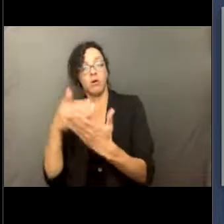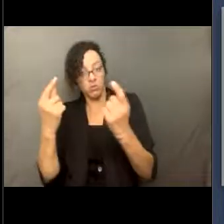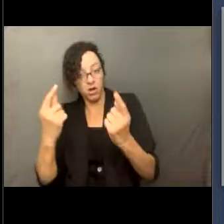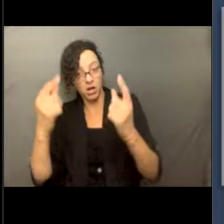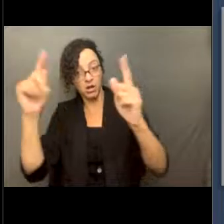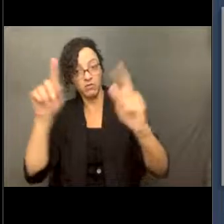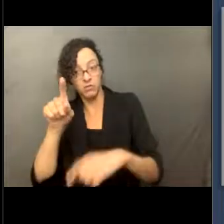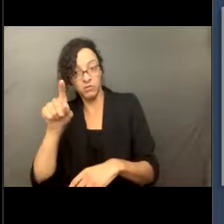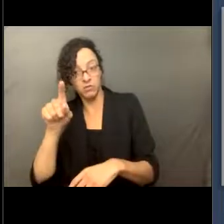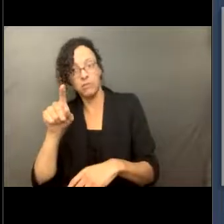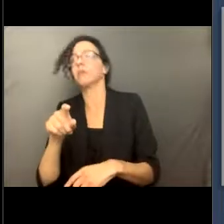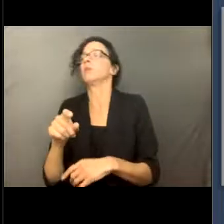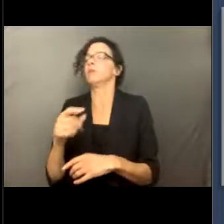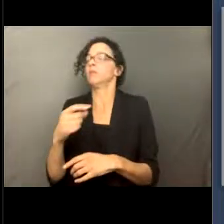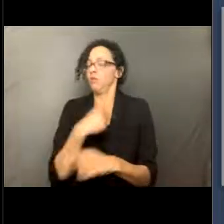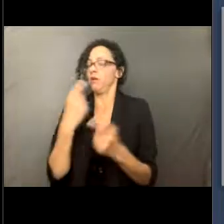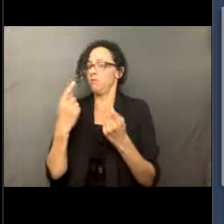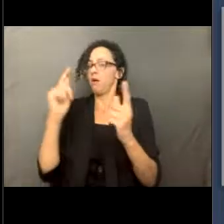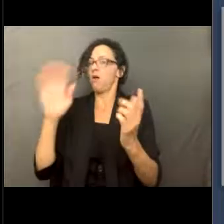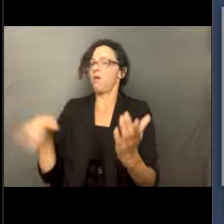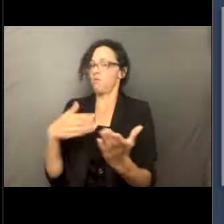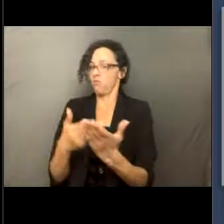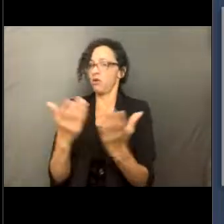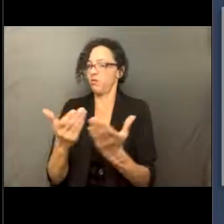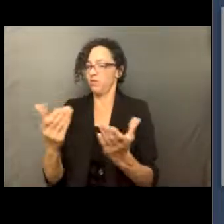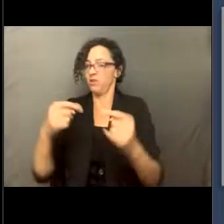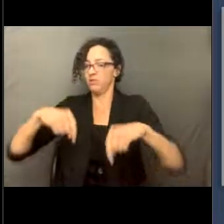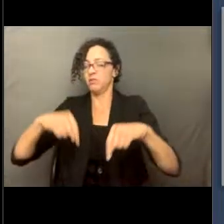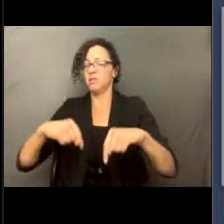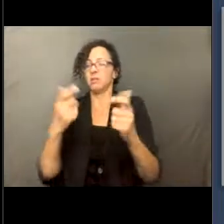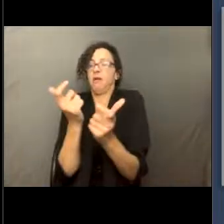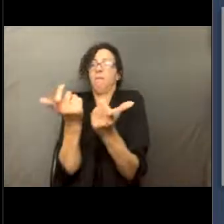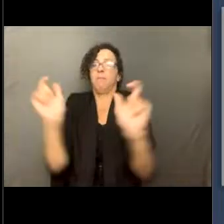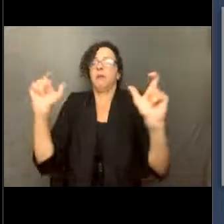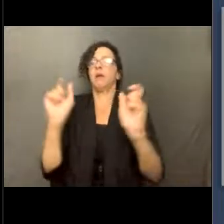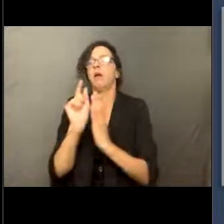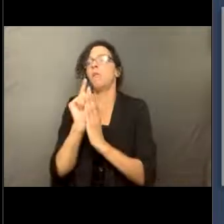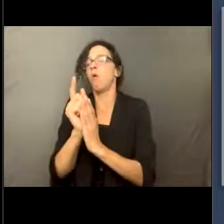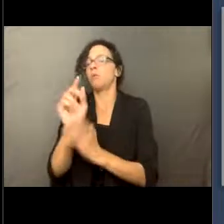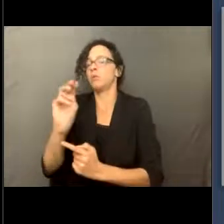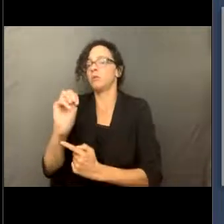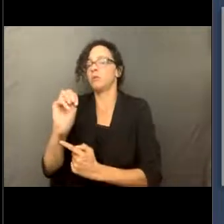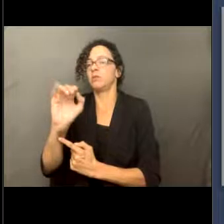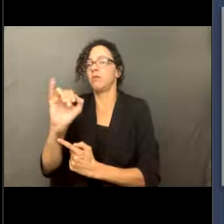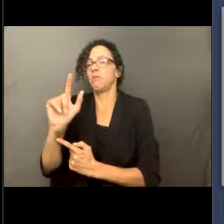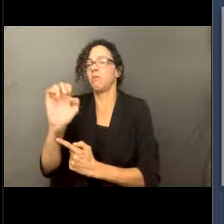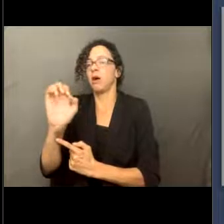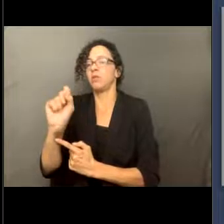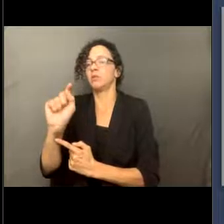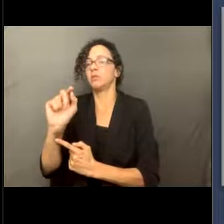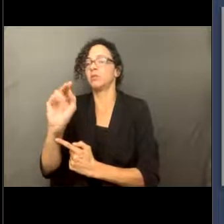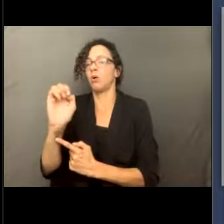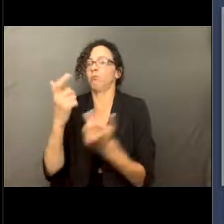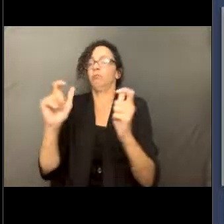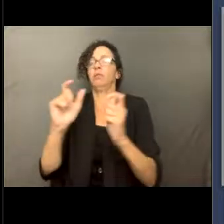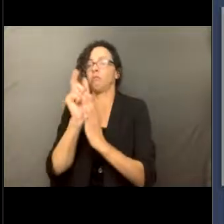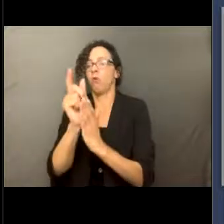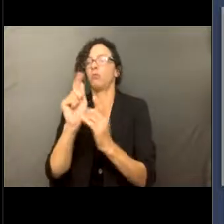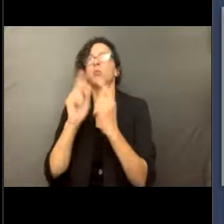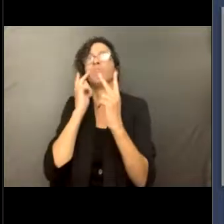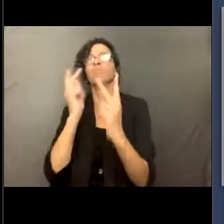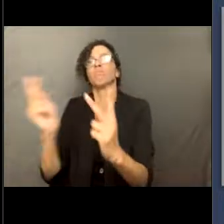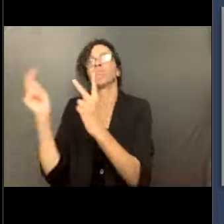and reflect and appreciate how important this is. So you have my full support. I know